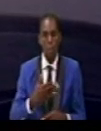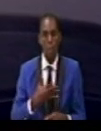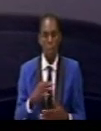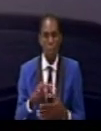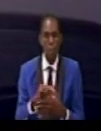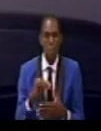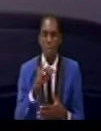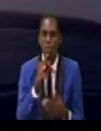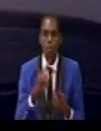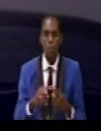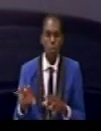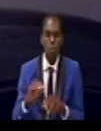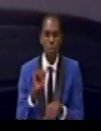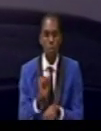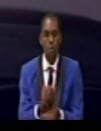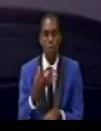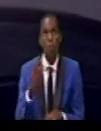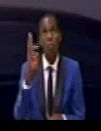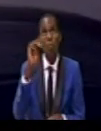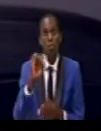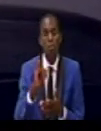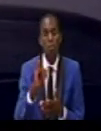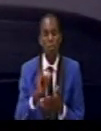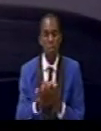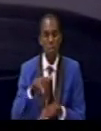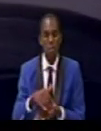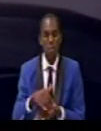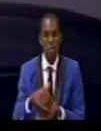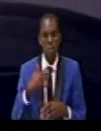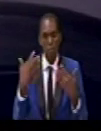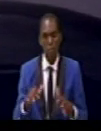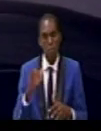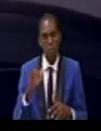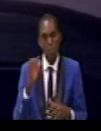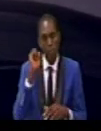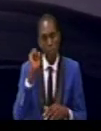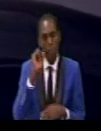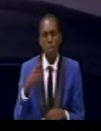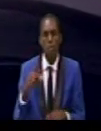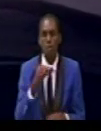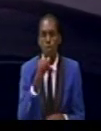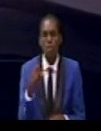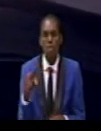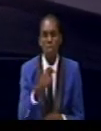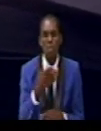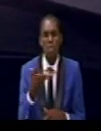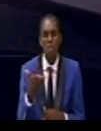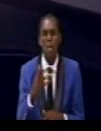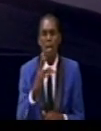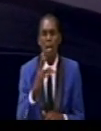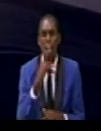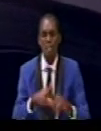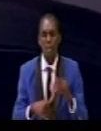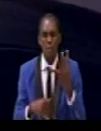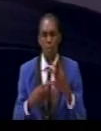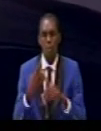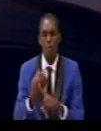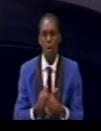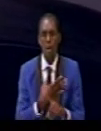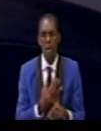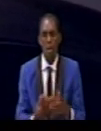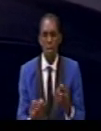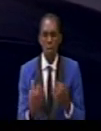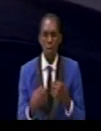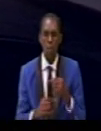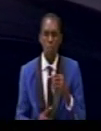him that sent me, and to finish his work. Say not ye, there are yet 4 months, and then cometh the harvest. Behold,